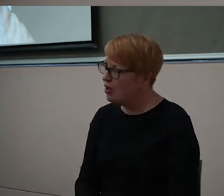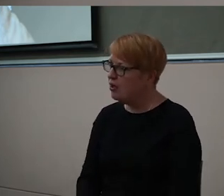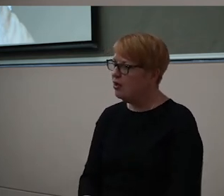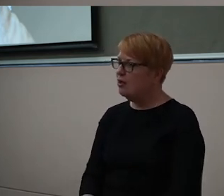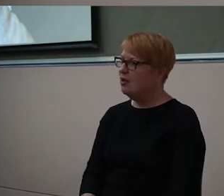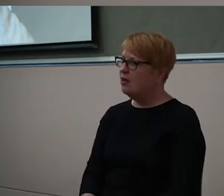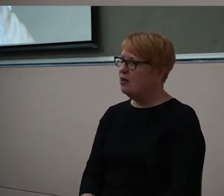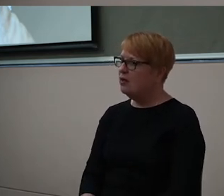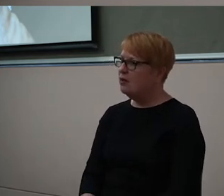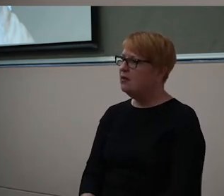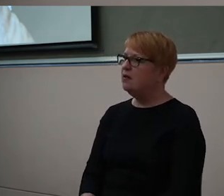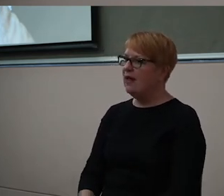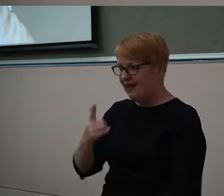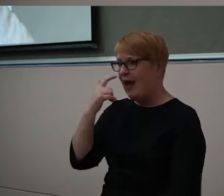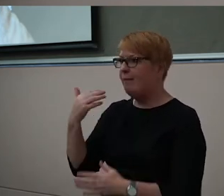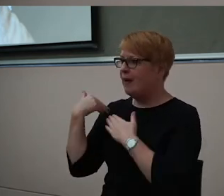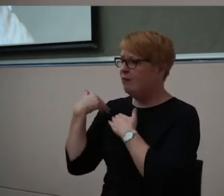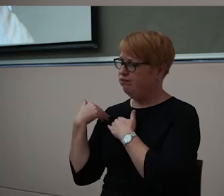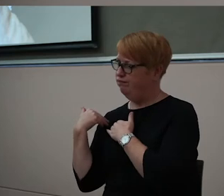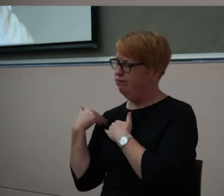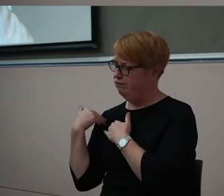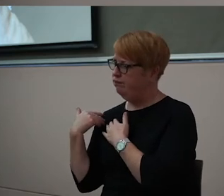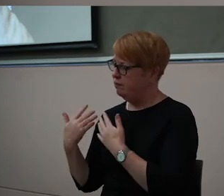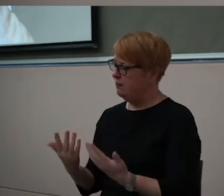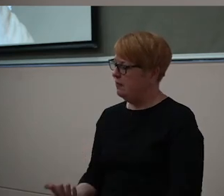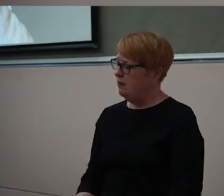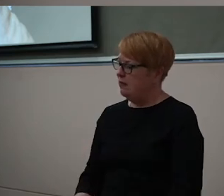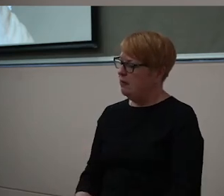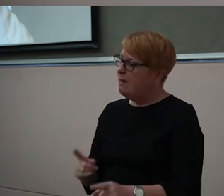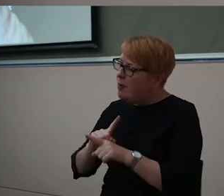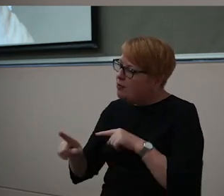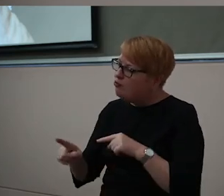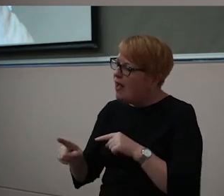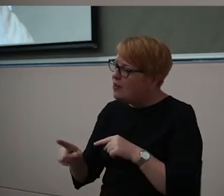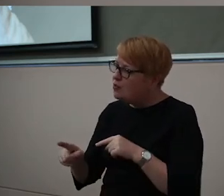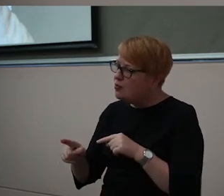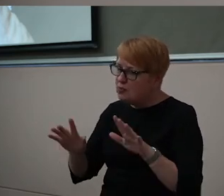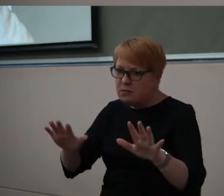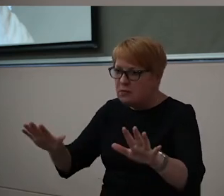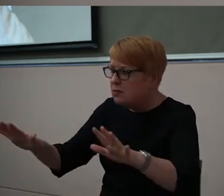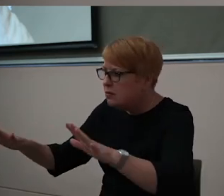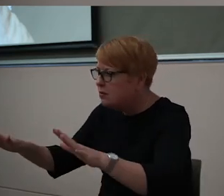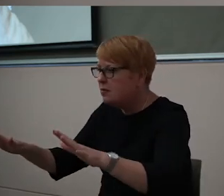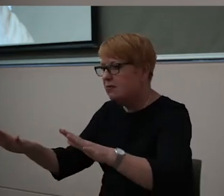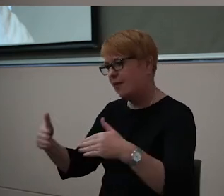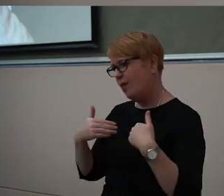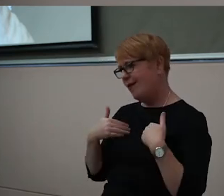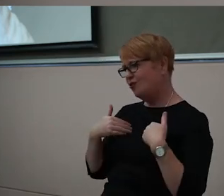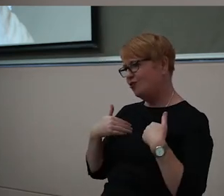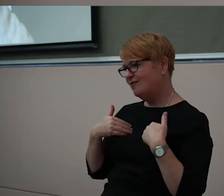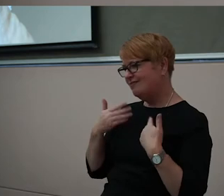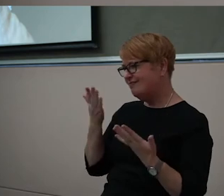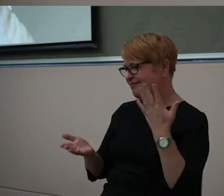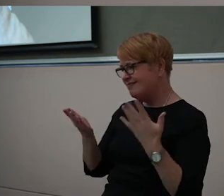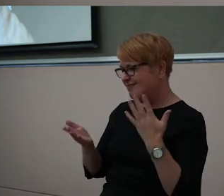And there's still quite a lot that we're unpicking individually as well as collectively. Mm-hmm.